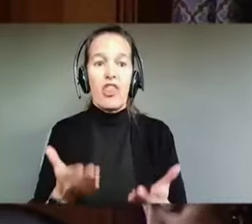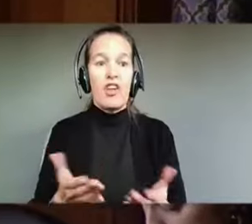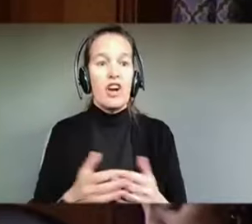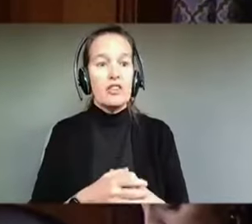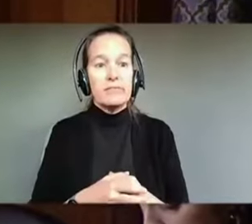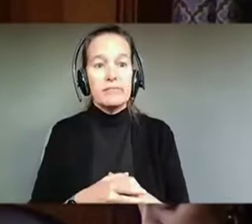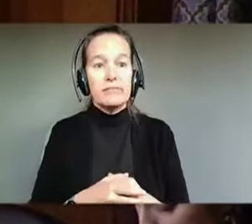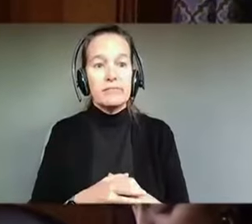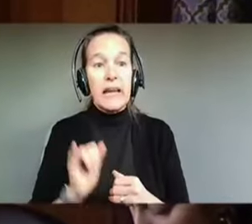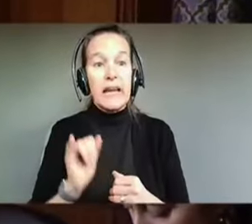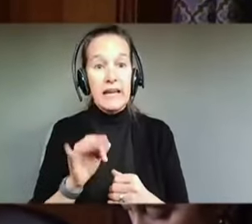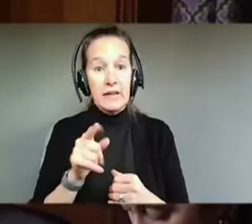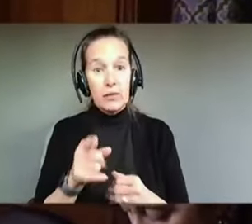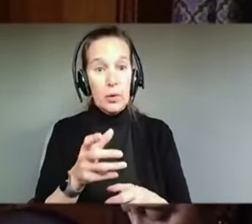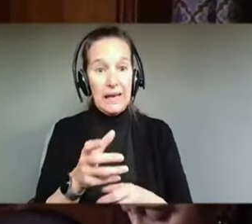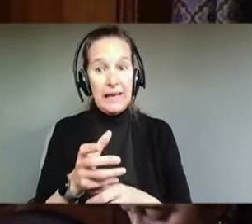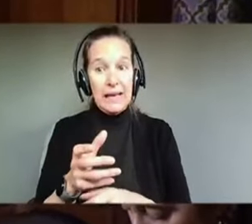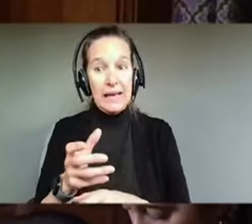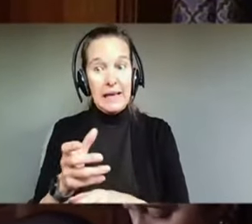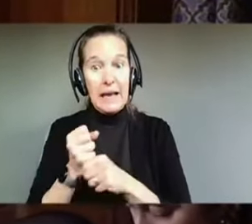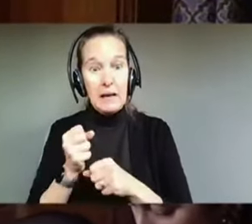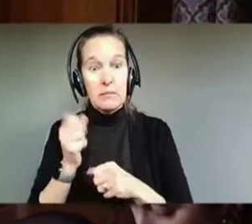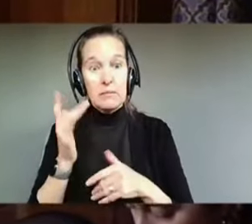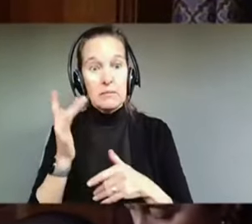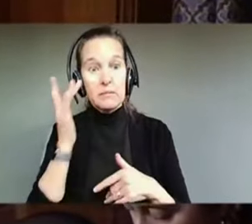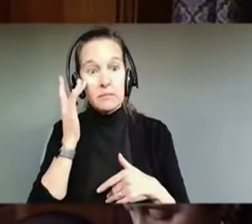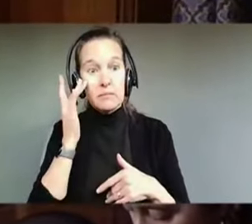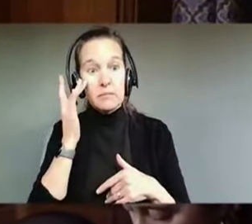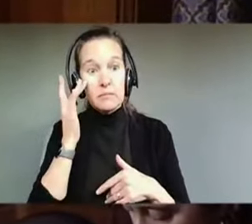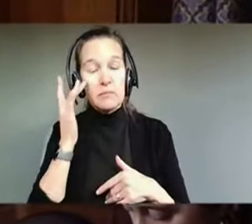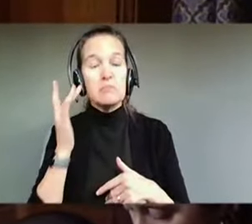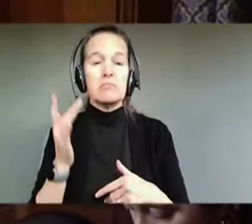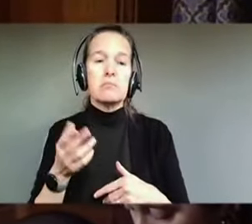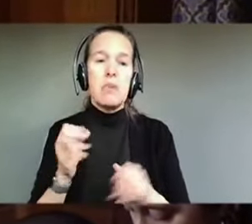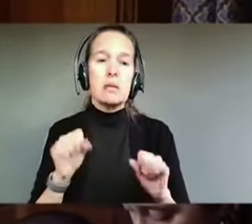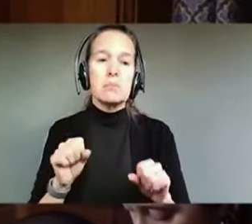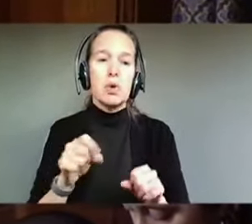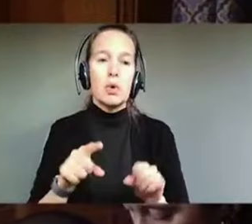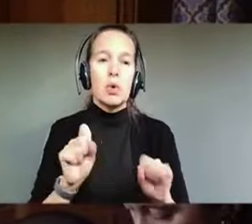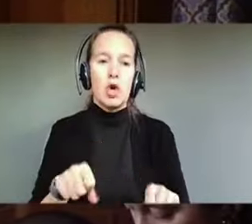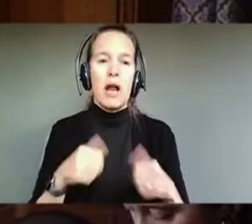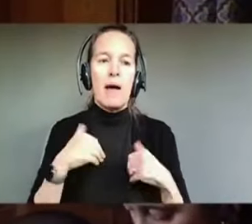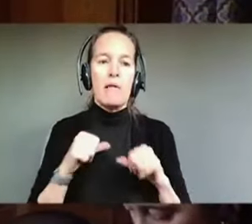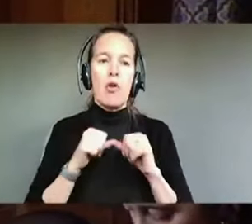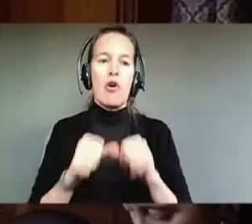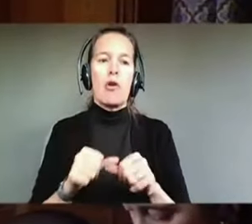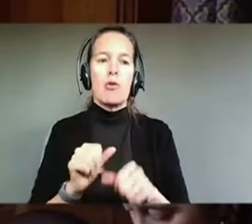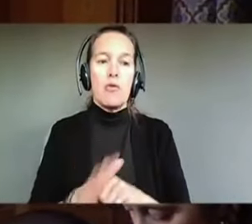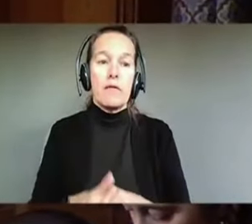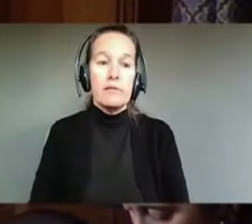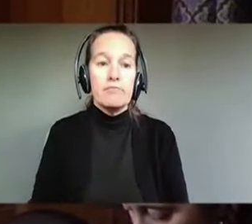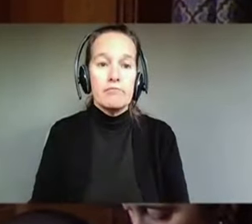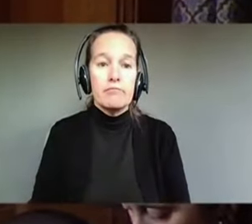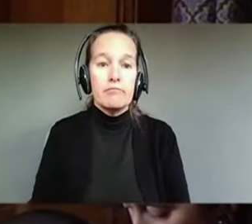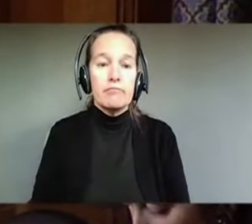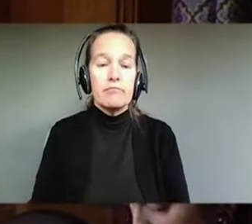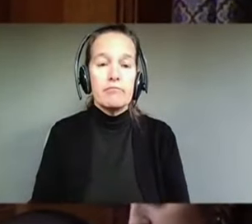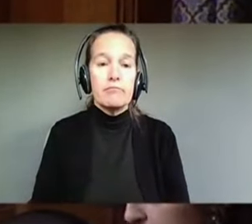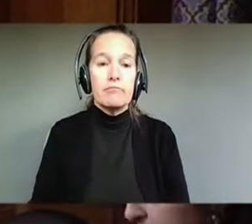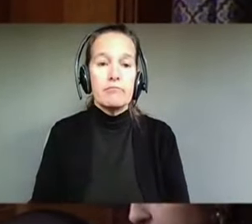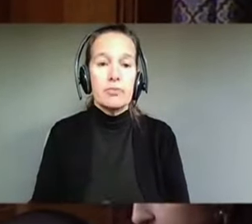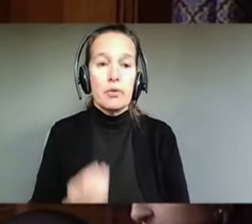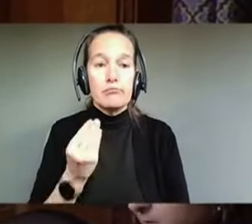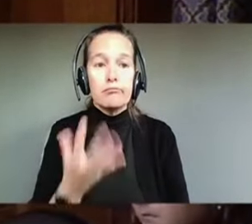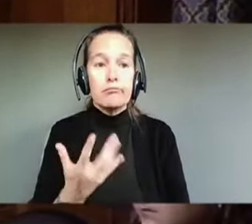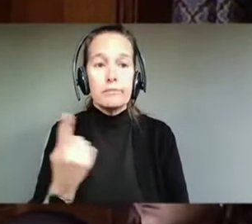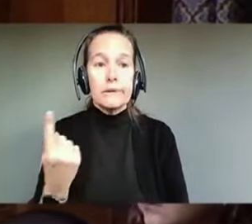a very high probability that you're going to have long COVID. So, just something that I think has